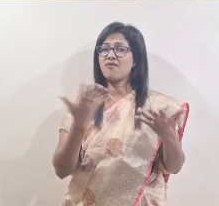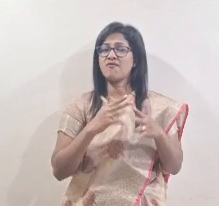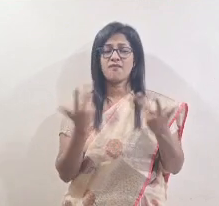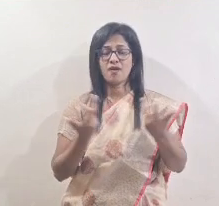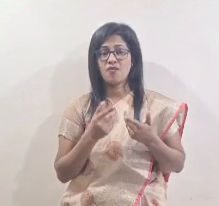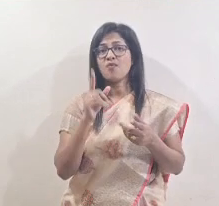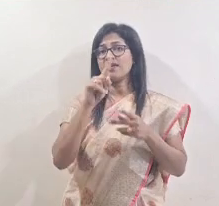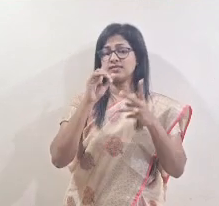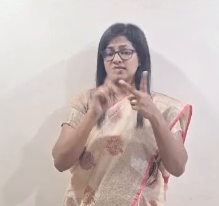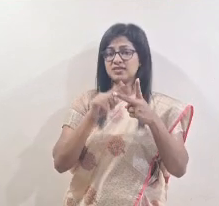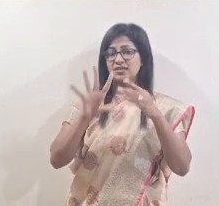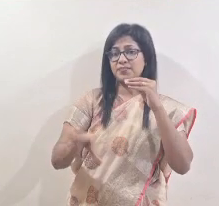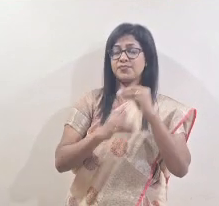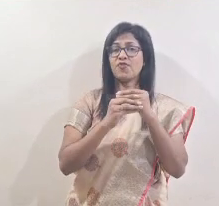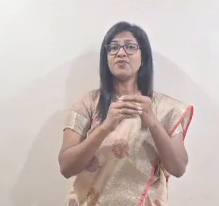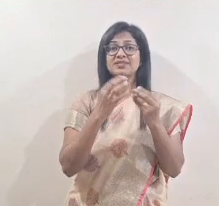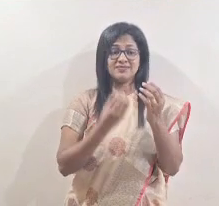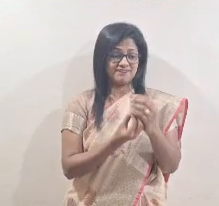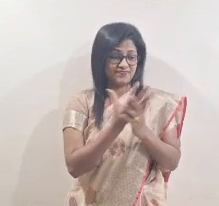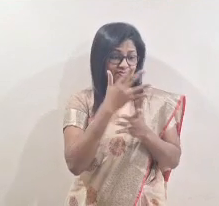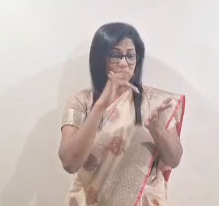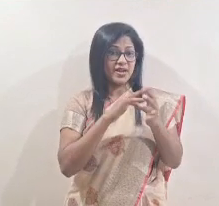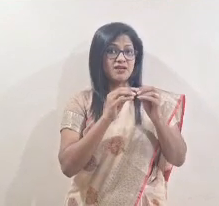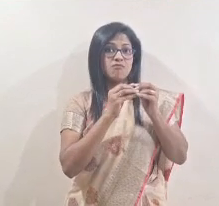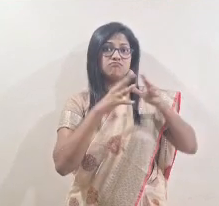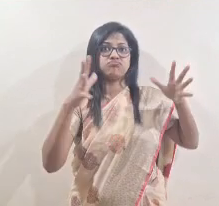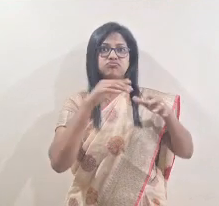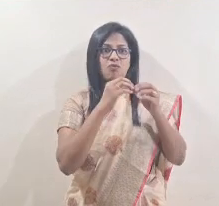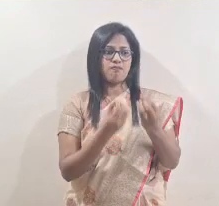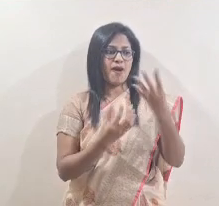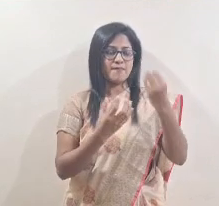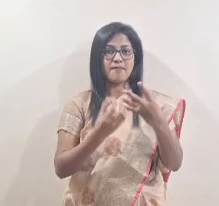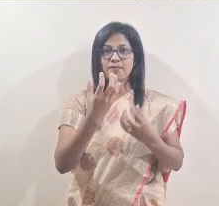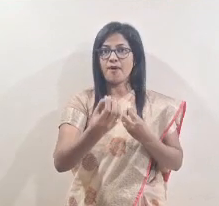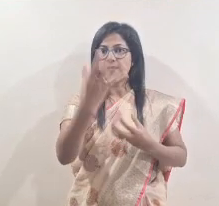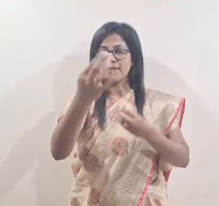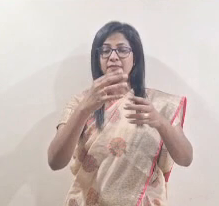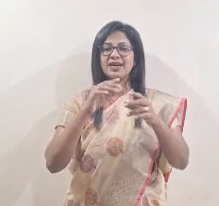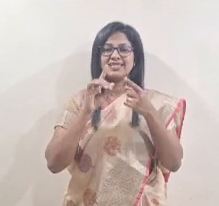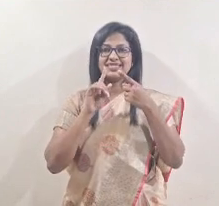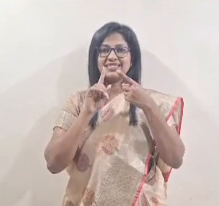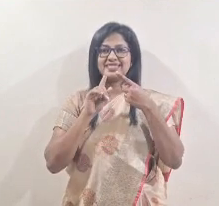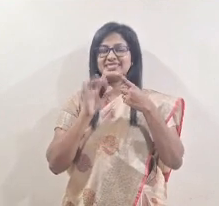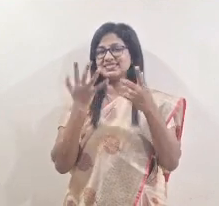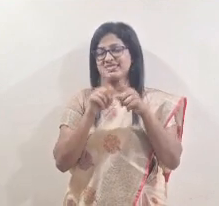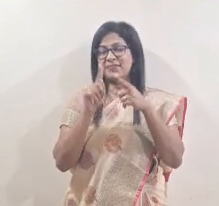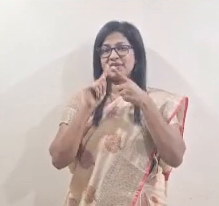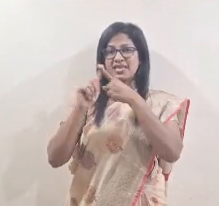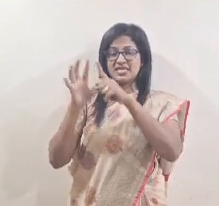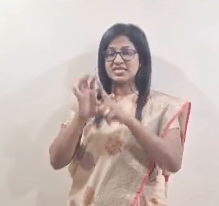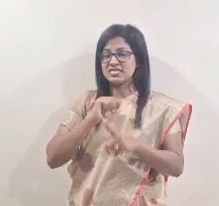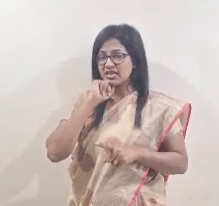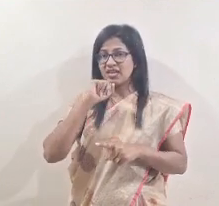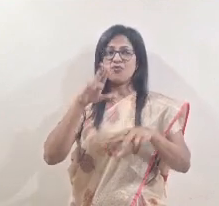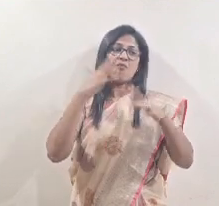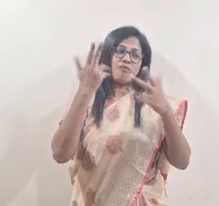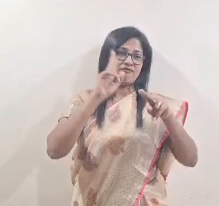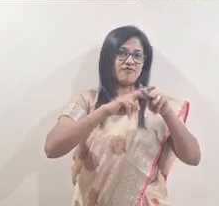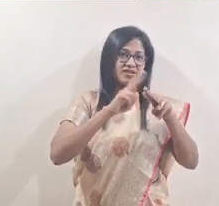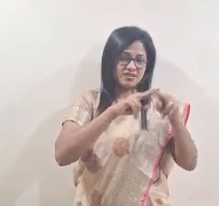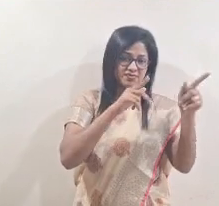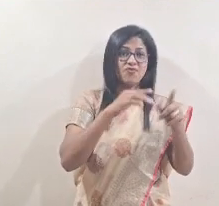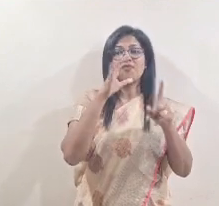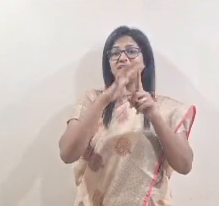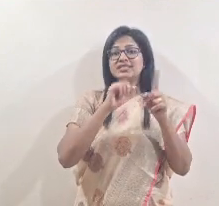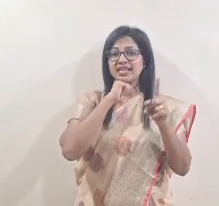one more thing is the hotspots that we have seen, say East Delhi or say Faridabad or say around Delhi